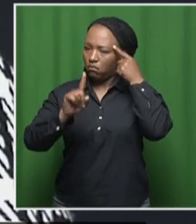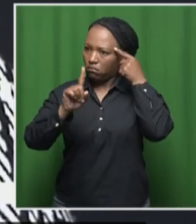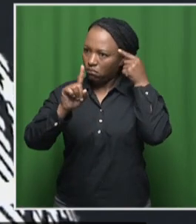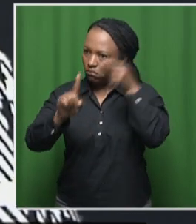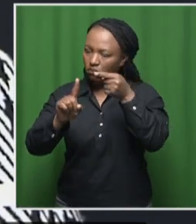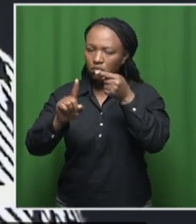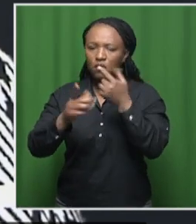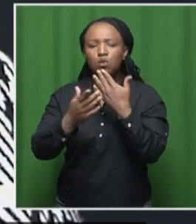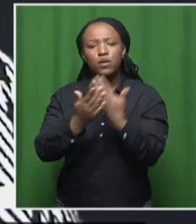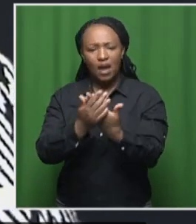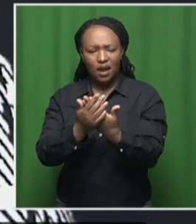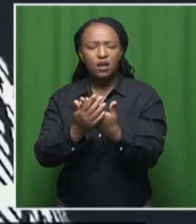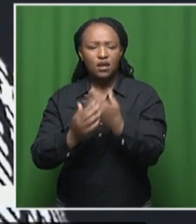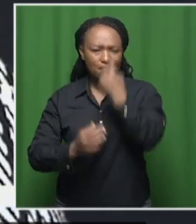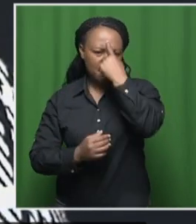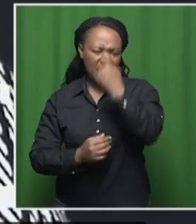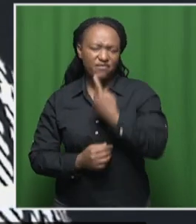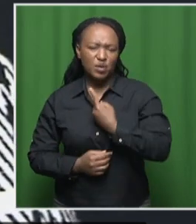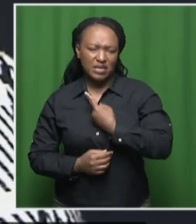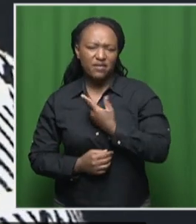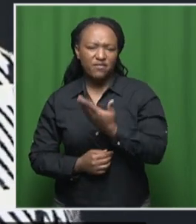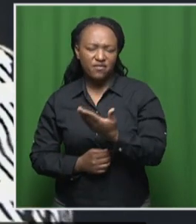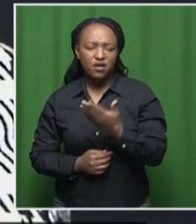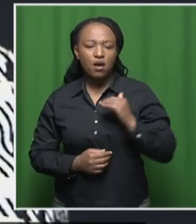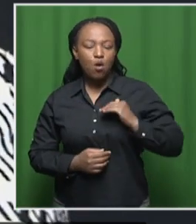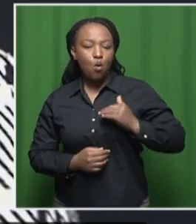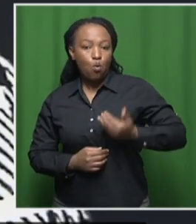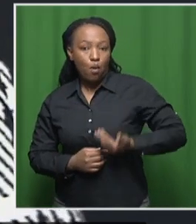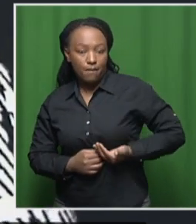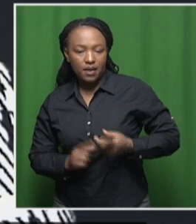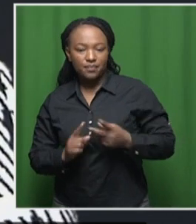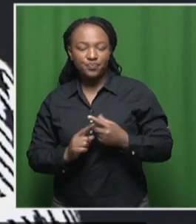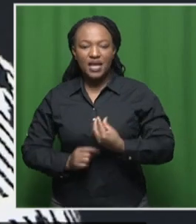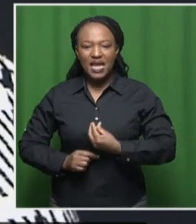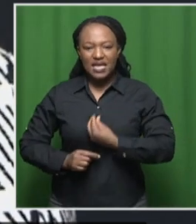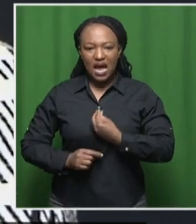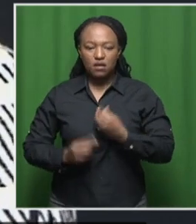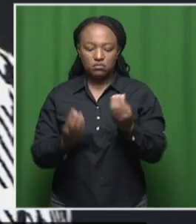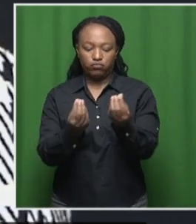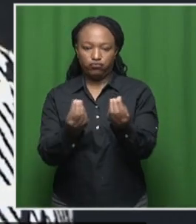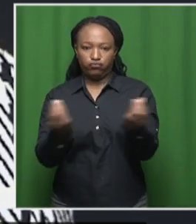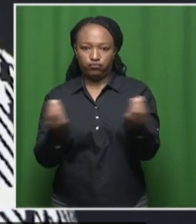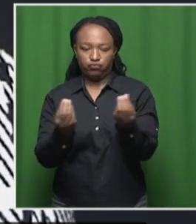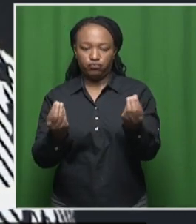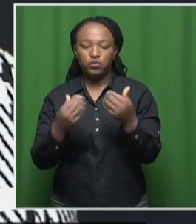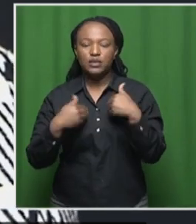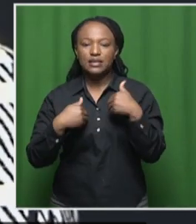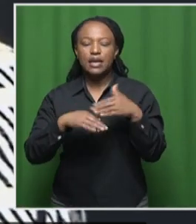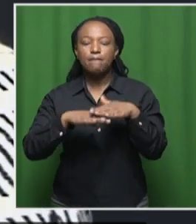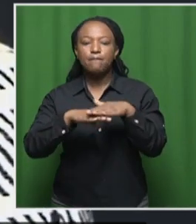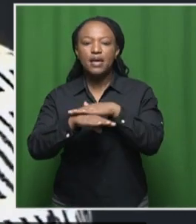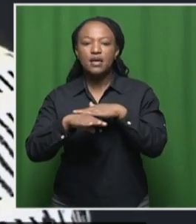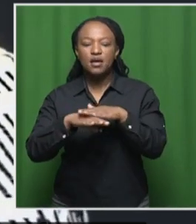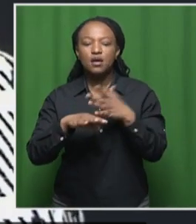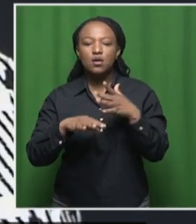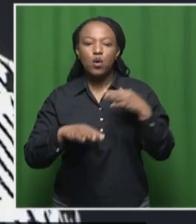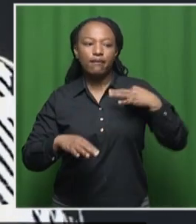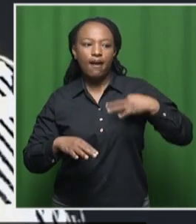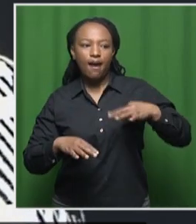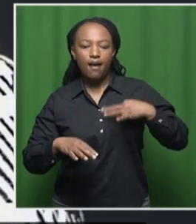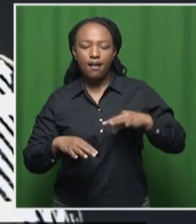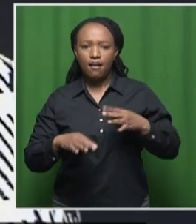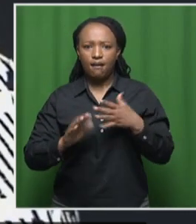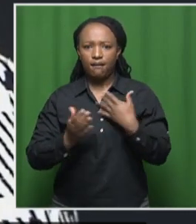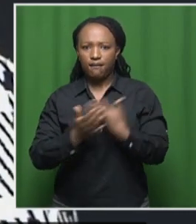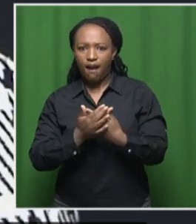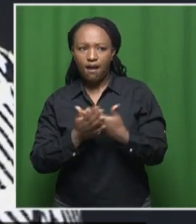yourself. And I think as women or young kids, we have to start from the basics, don't stereotype. Girls can, have